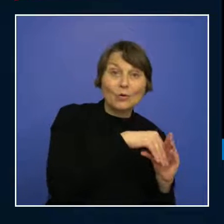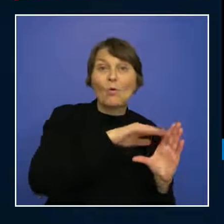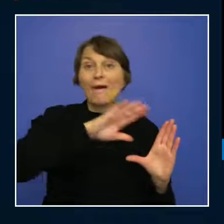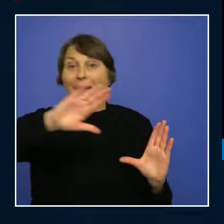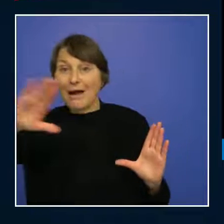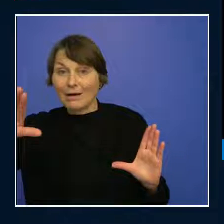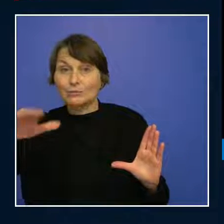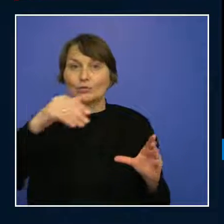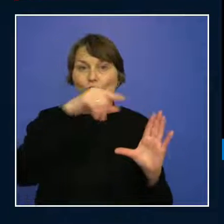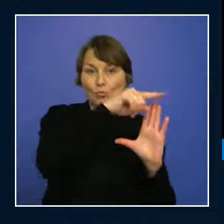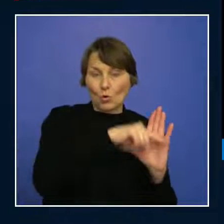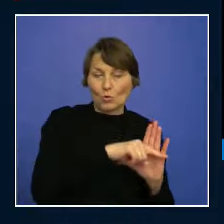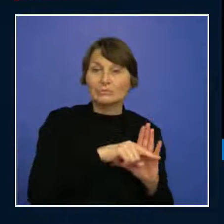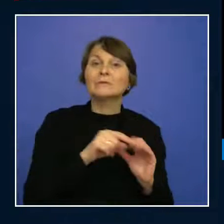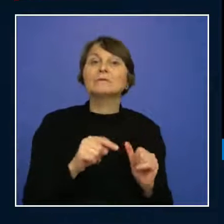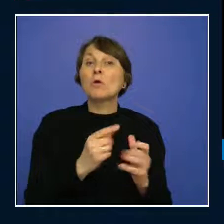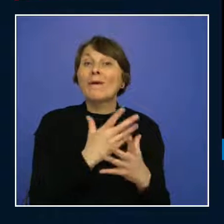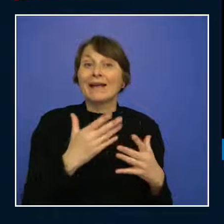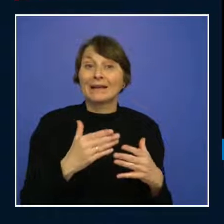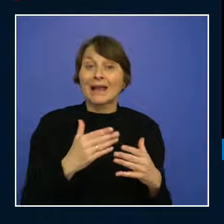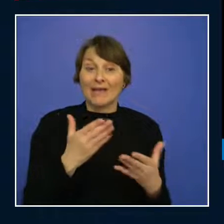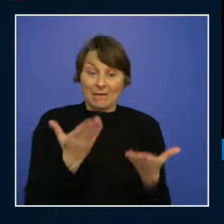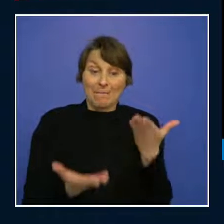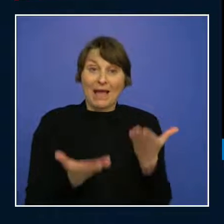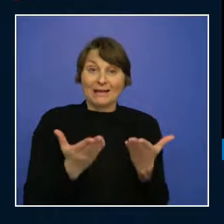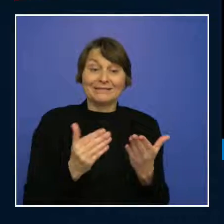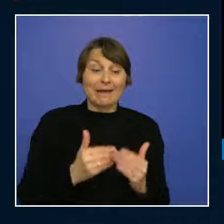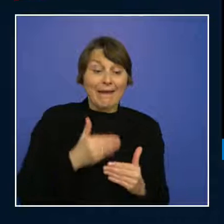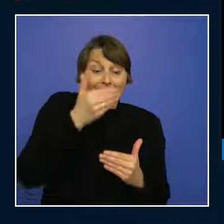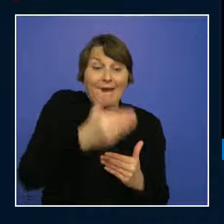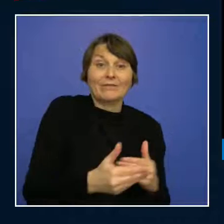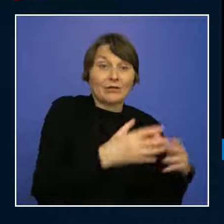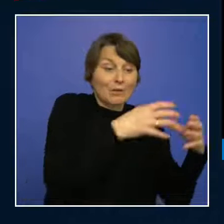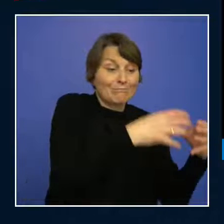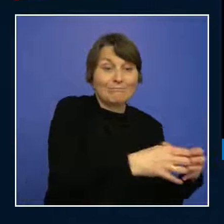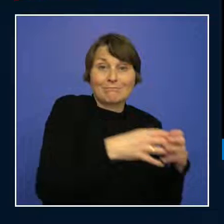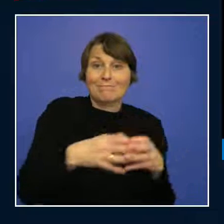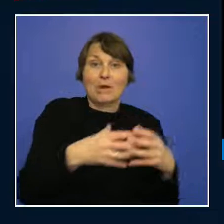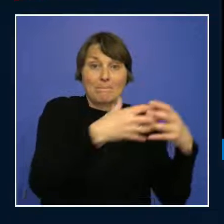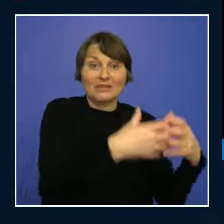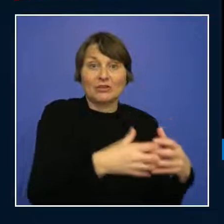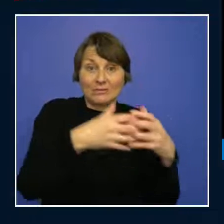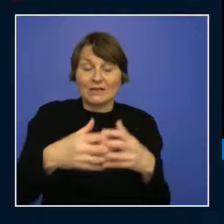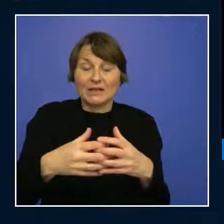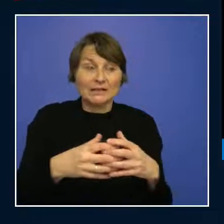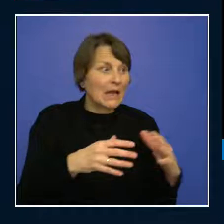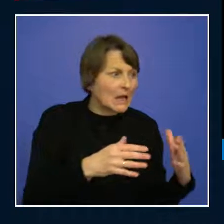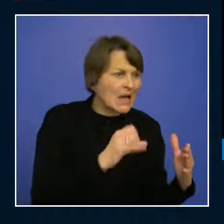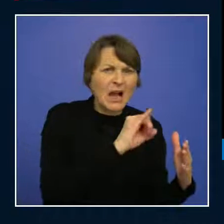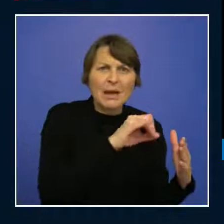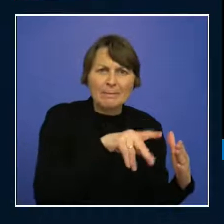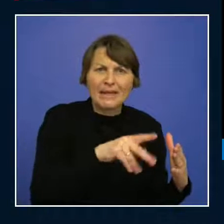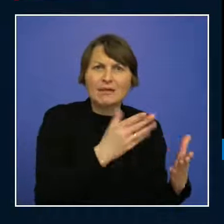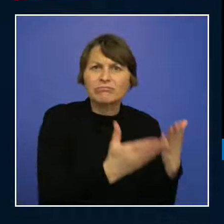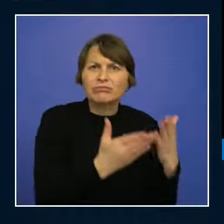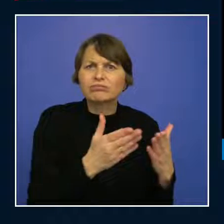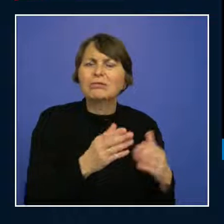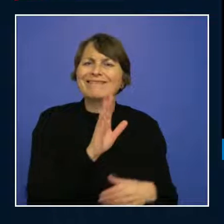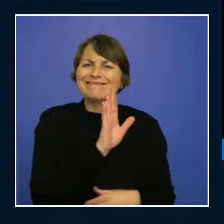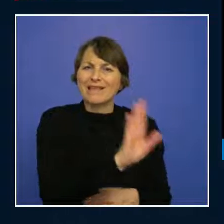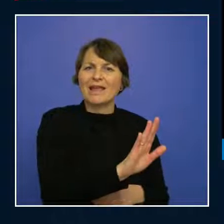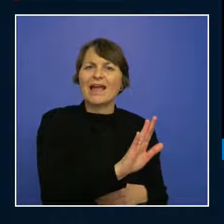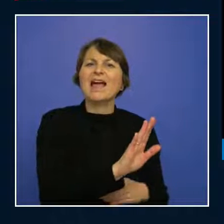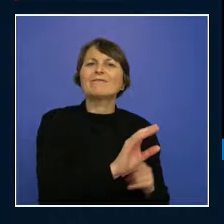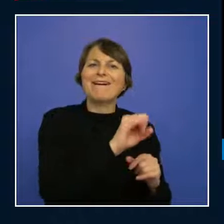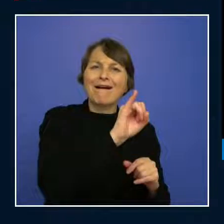behind your load balancer, when they access the internet, their public facing IP is actually the load balancer's IP address. So again, it's trying